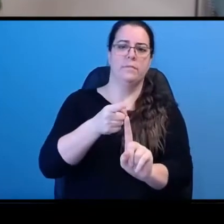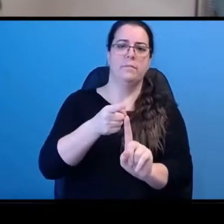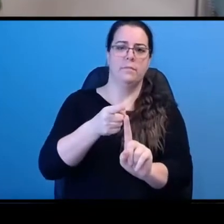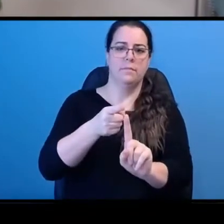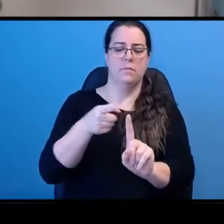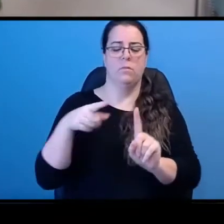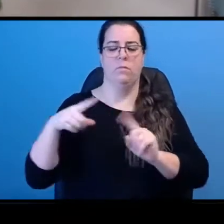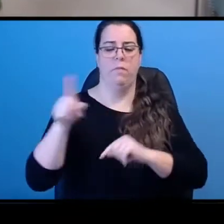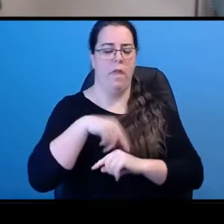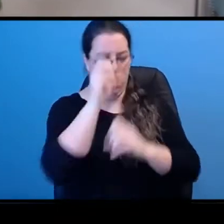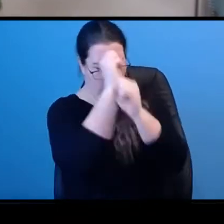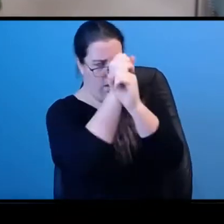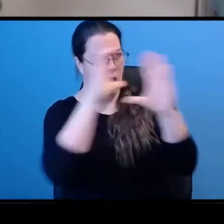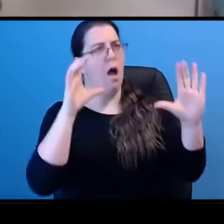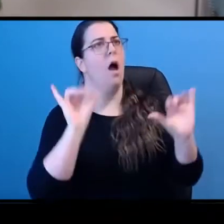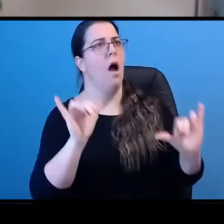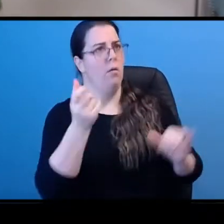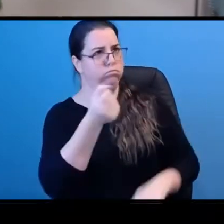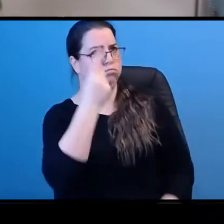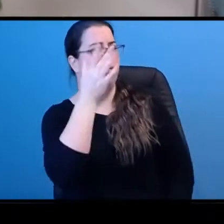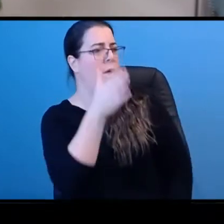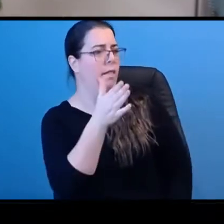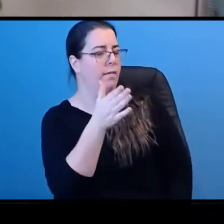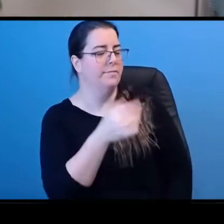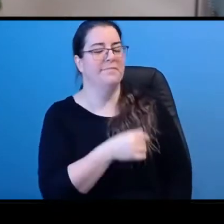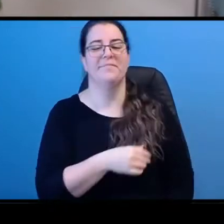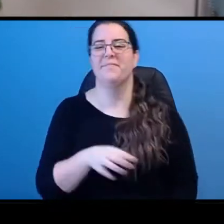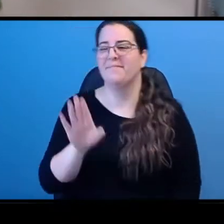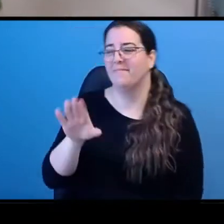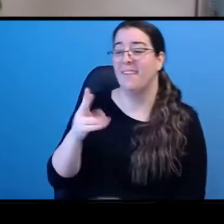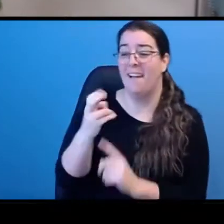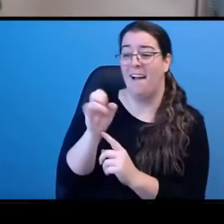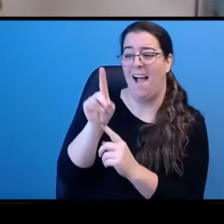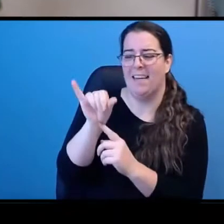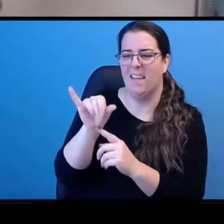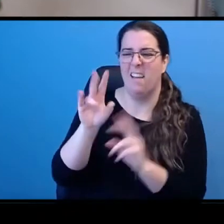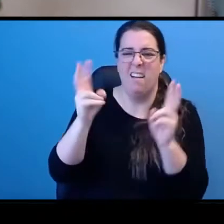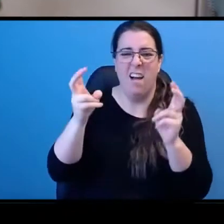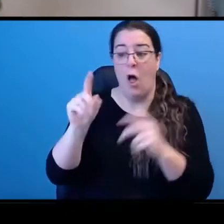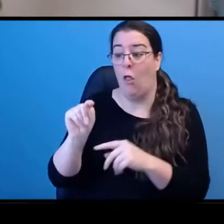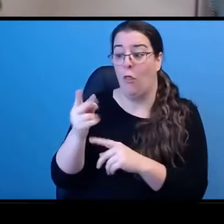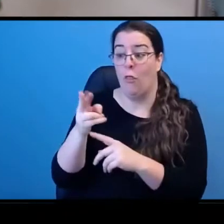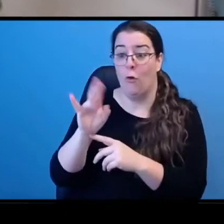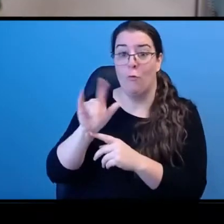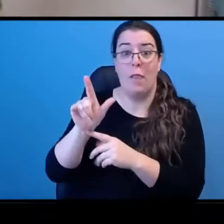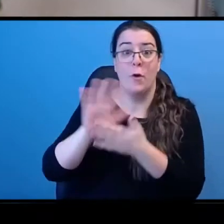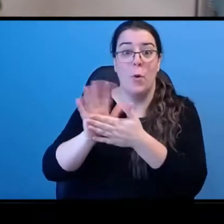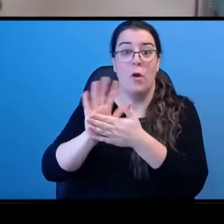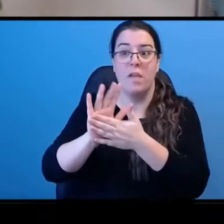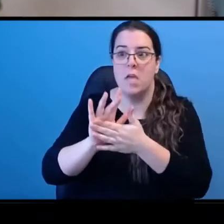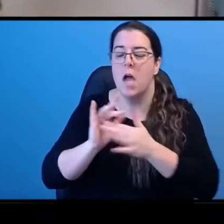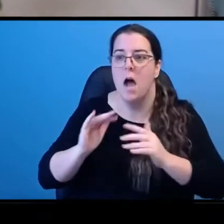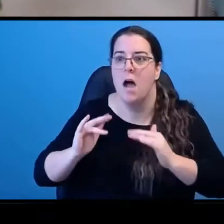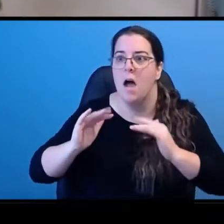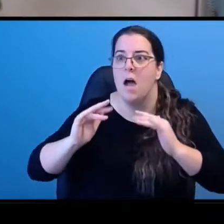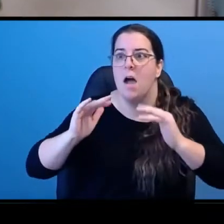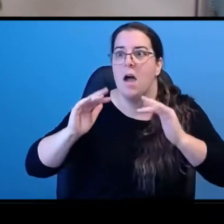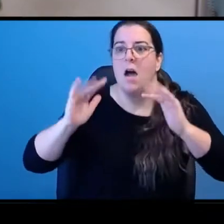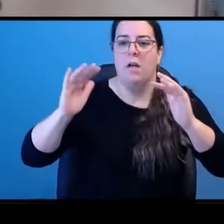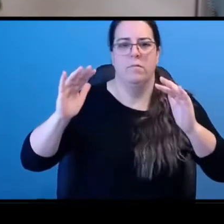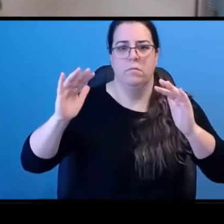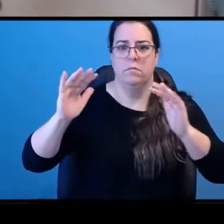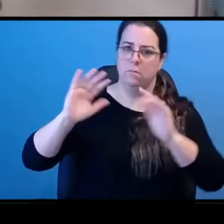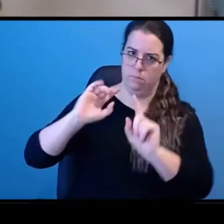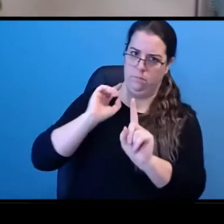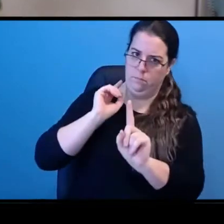So it's not a thriller. Yeah, it's not a thriller. You need to get exactly where you need to go. So make sure your support material does that.